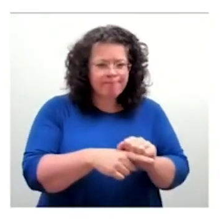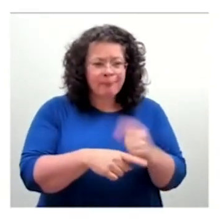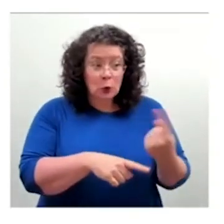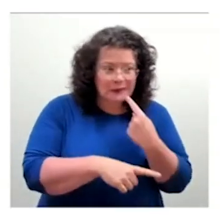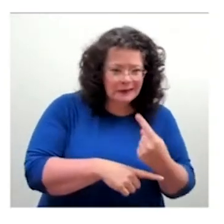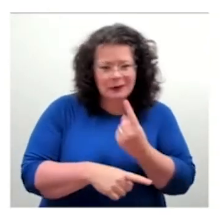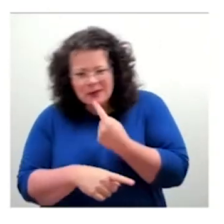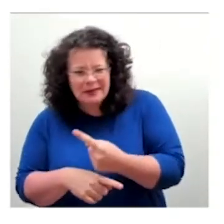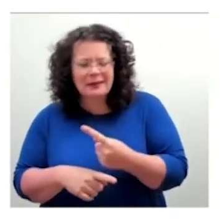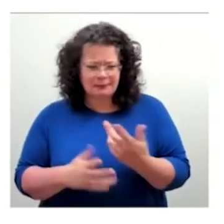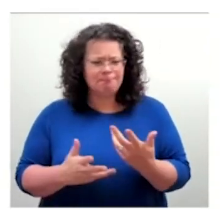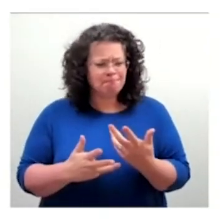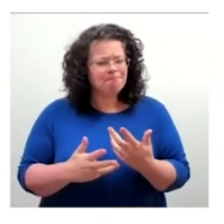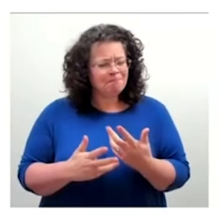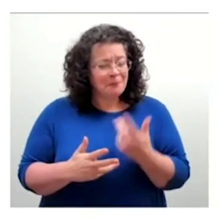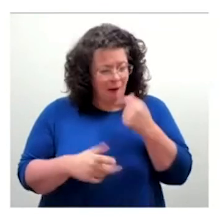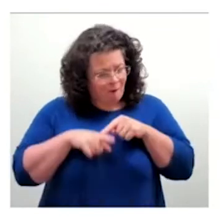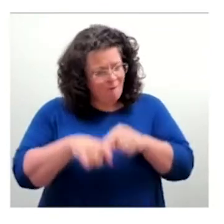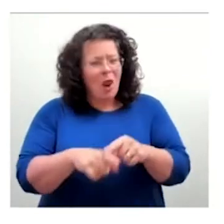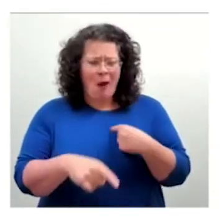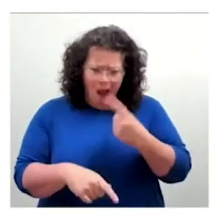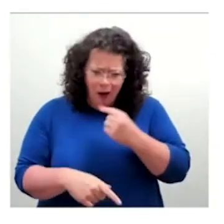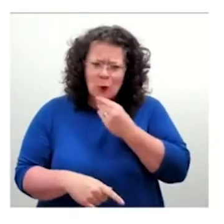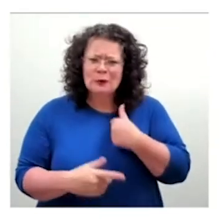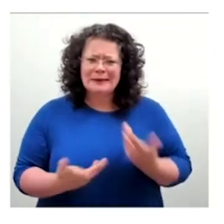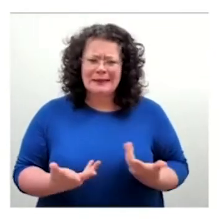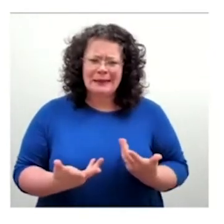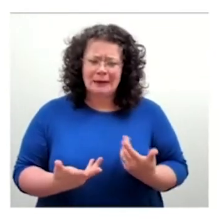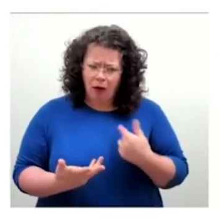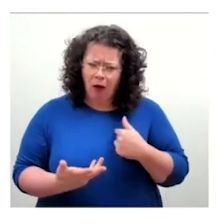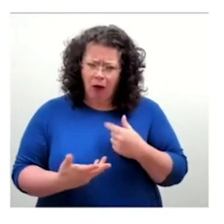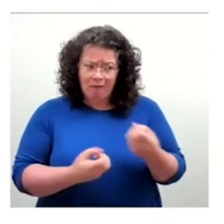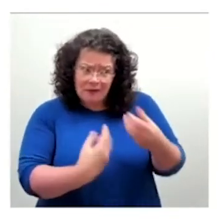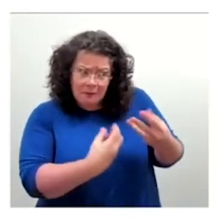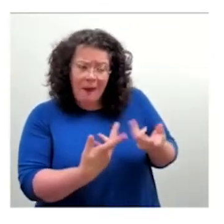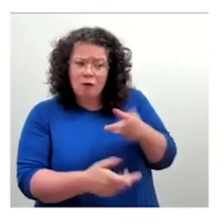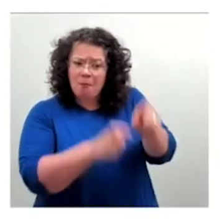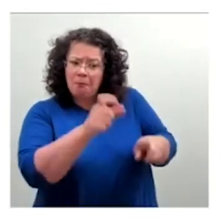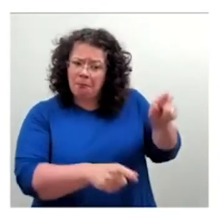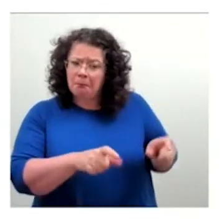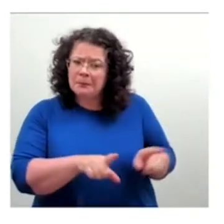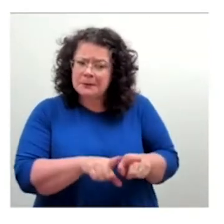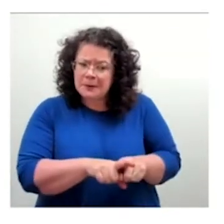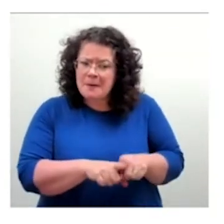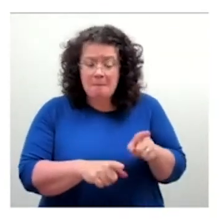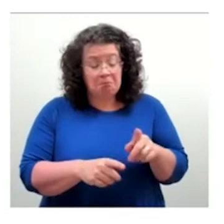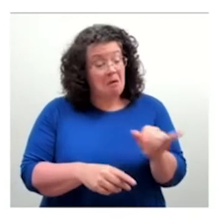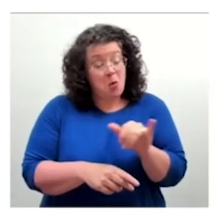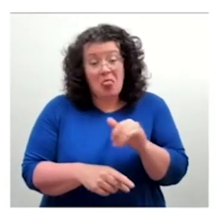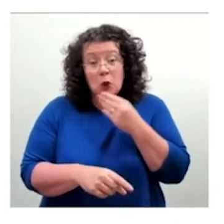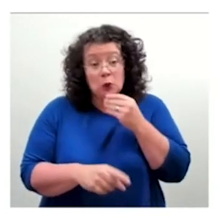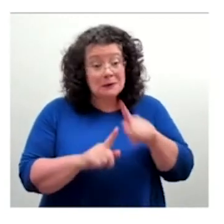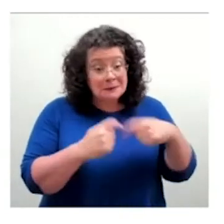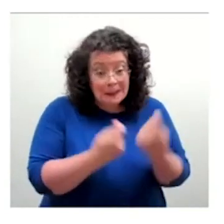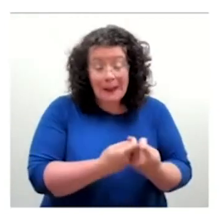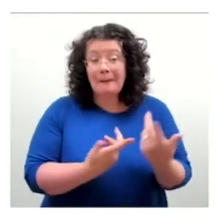PowerPoint. It just provides quick, easy access. But I'm also seeing the opportunities. I look at sign language